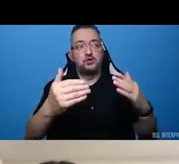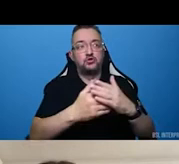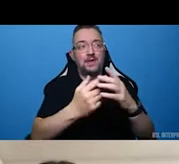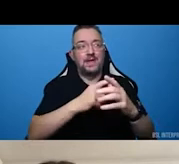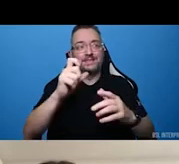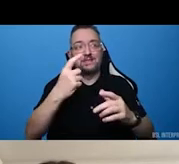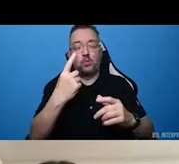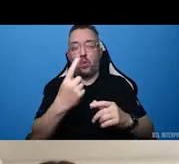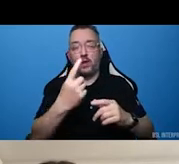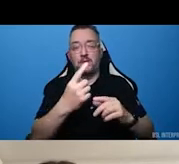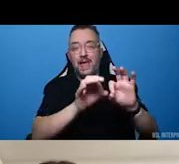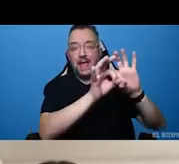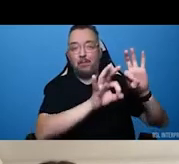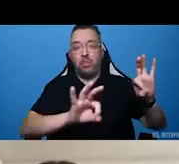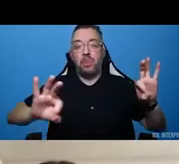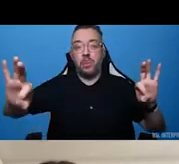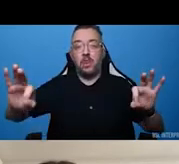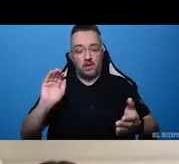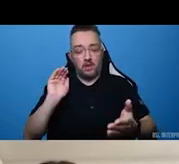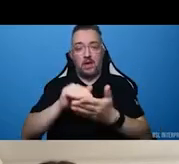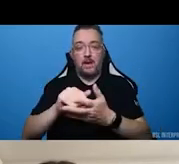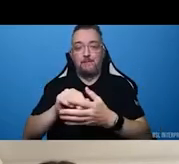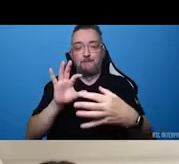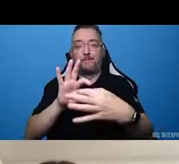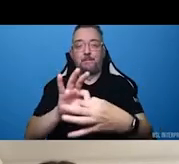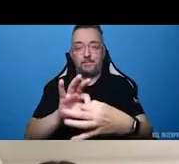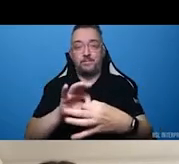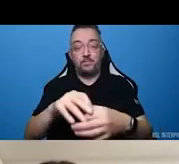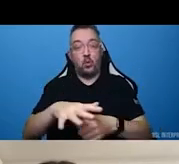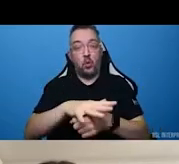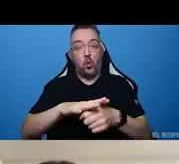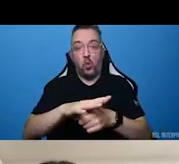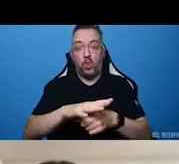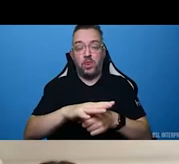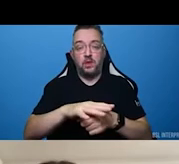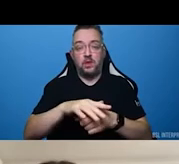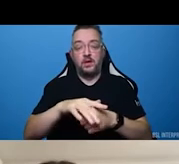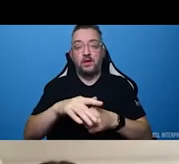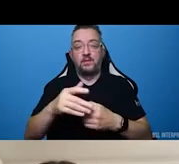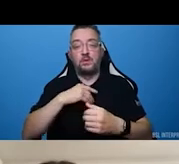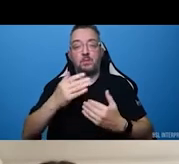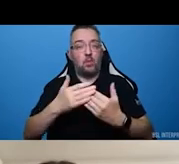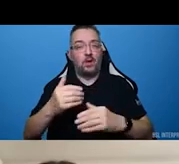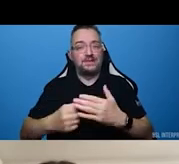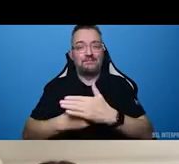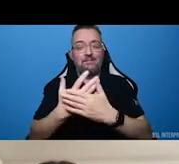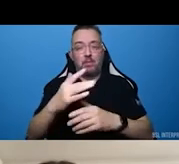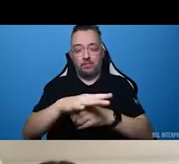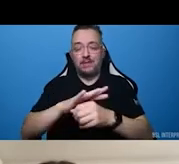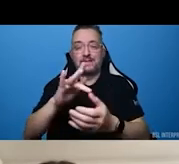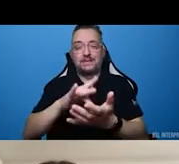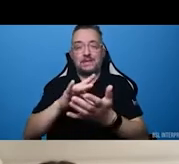transatlantic cable comes to land, and with sites locally poised for further data center development and